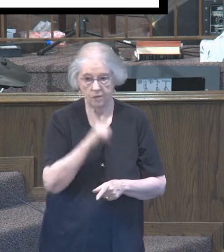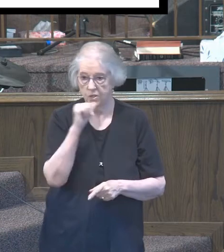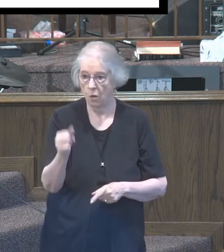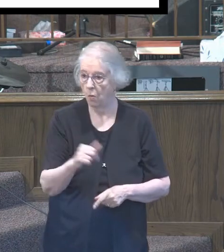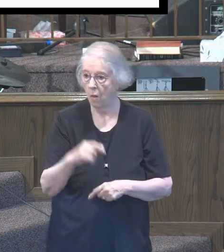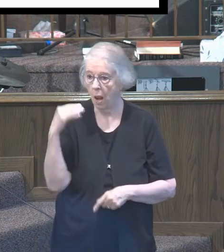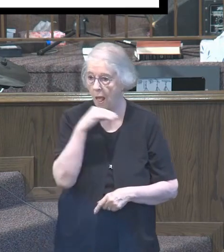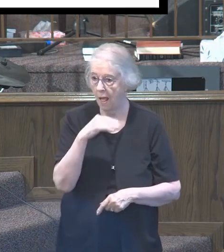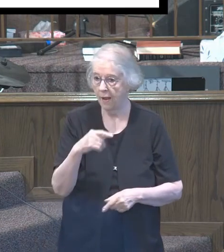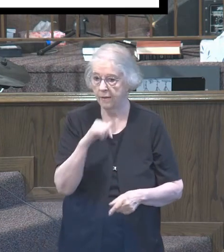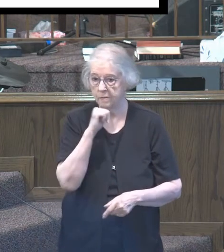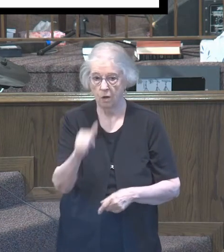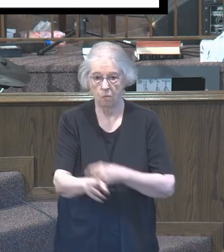kingdom.